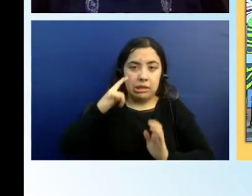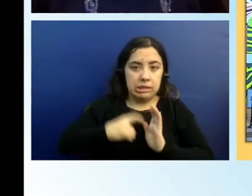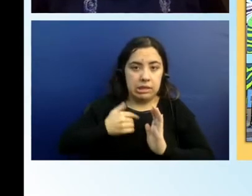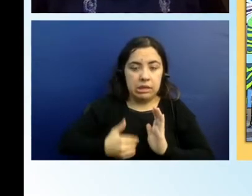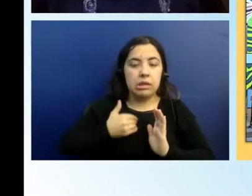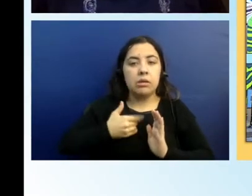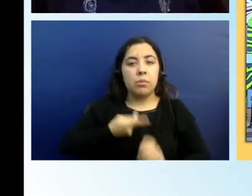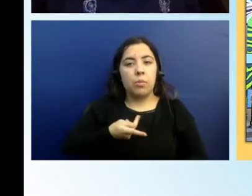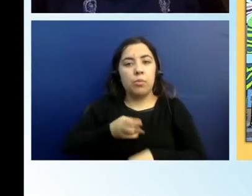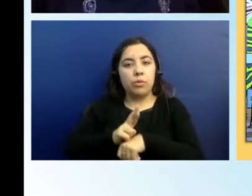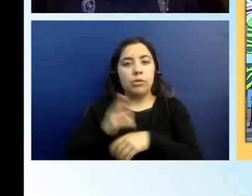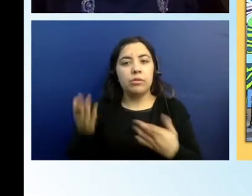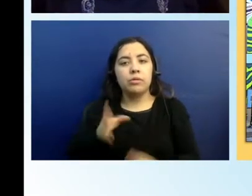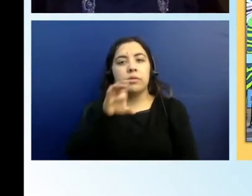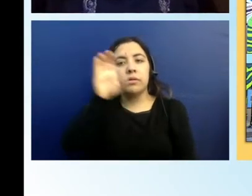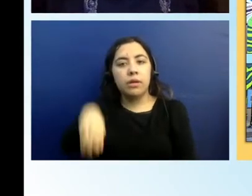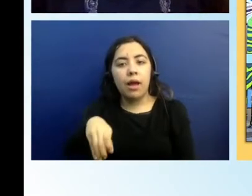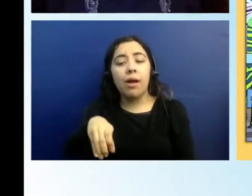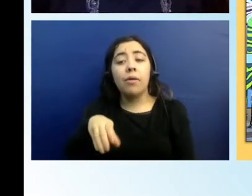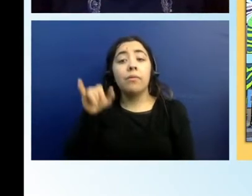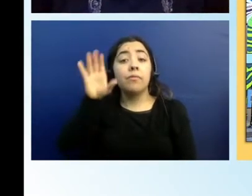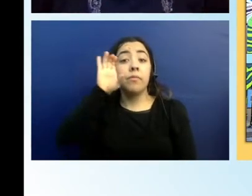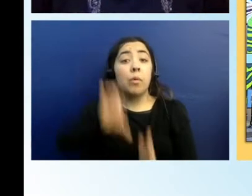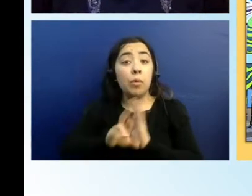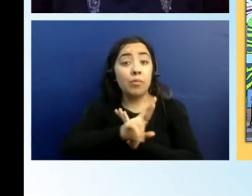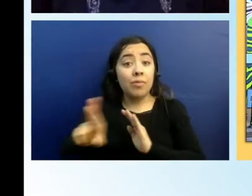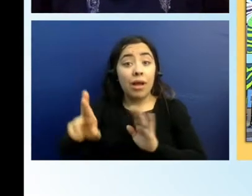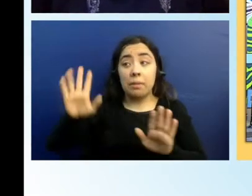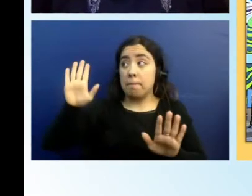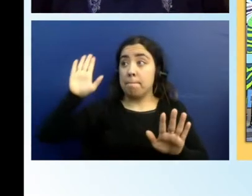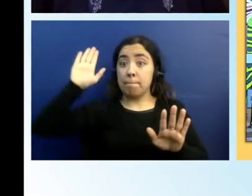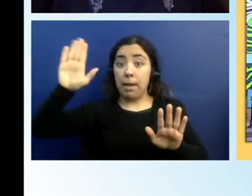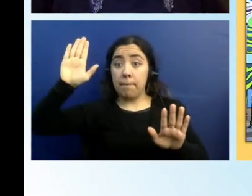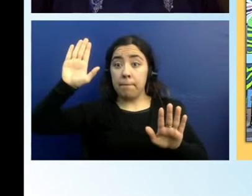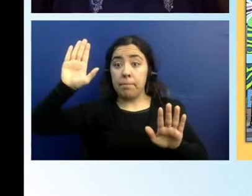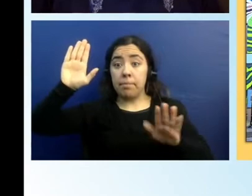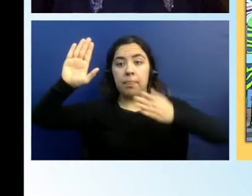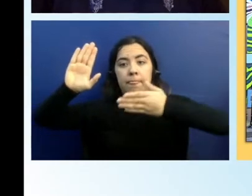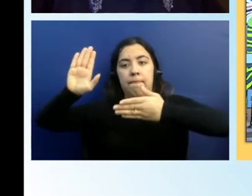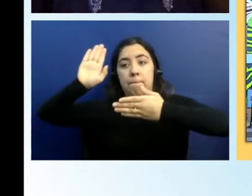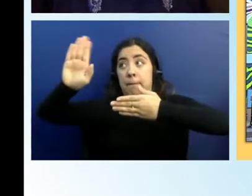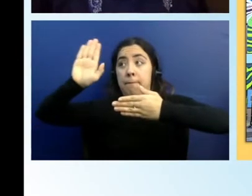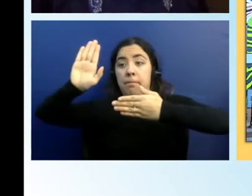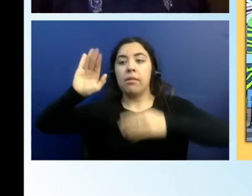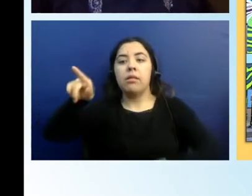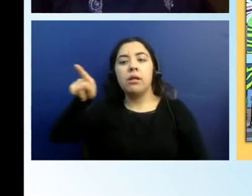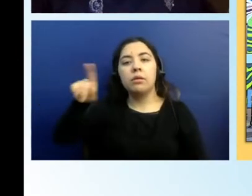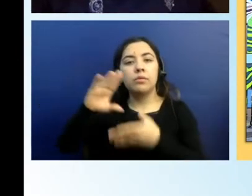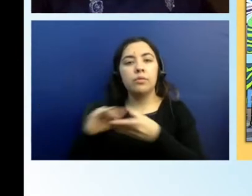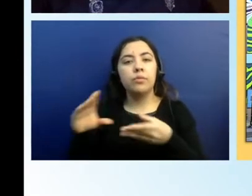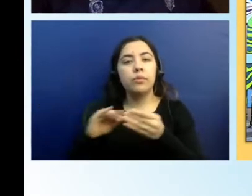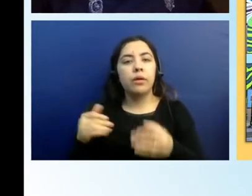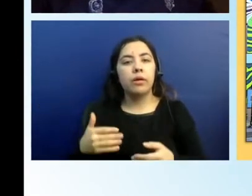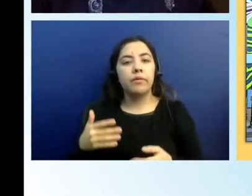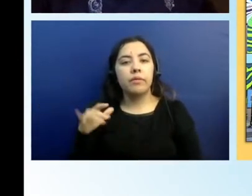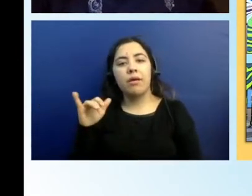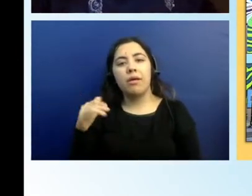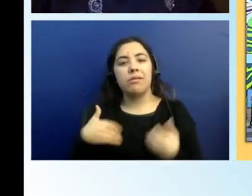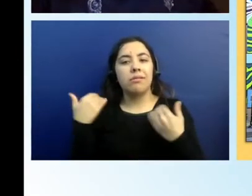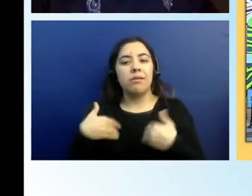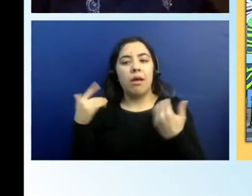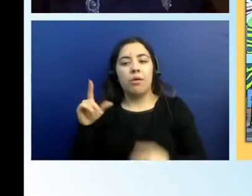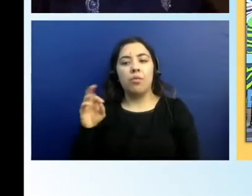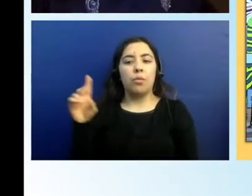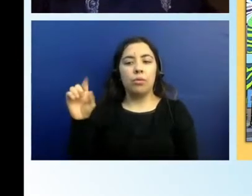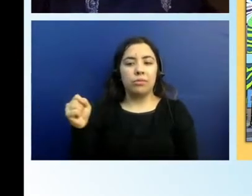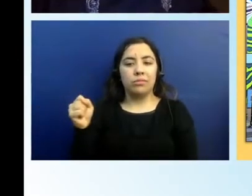photo on the right is a story of the Young Lords Party, who fought gentrification